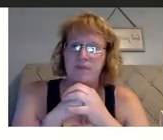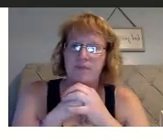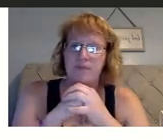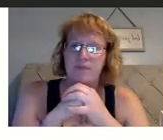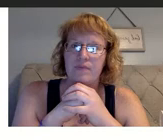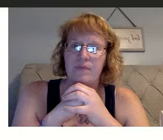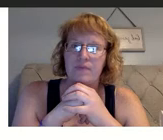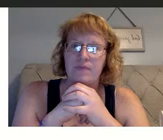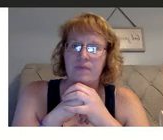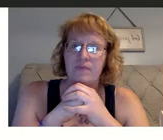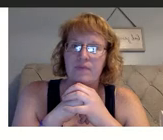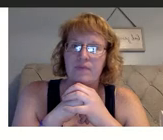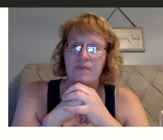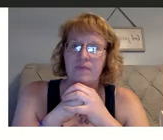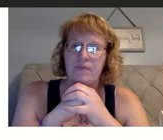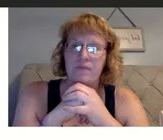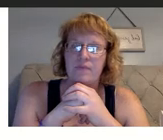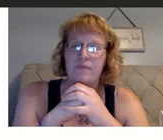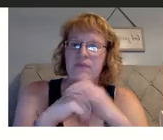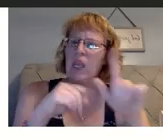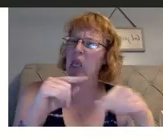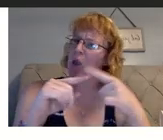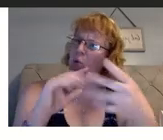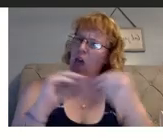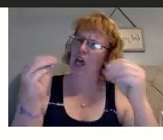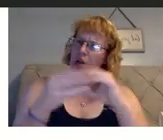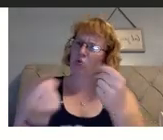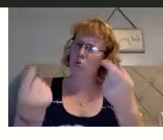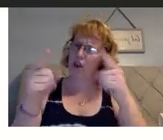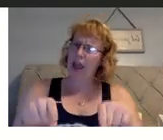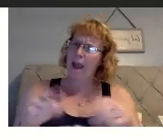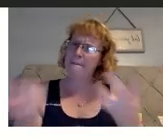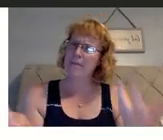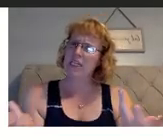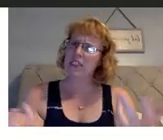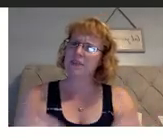Okay, now when does this story take place?